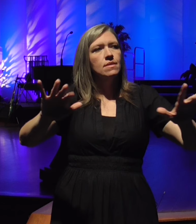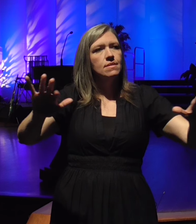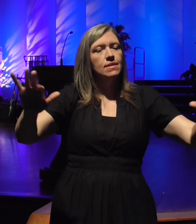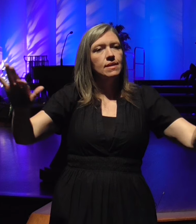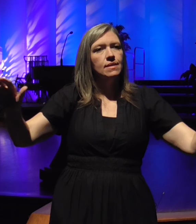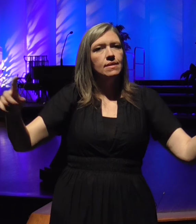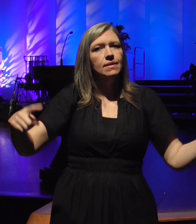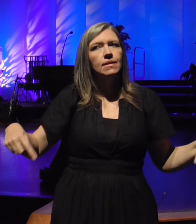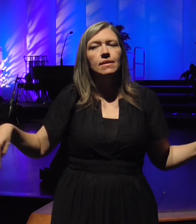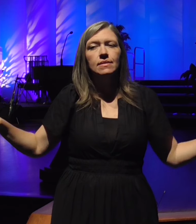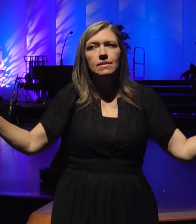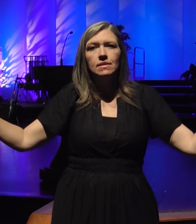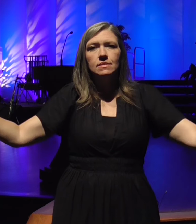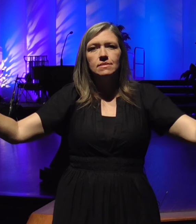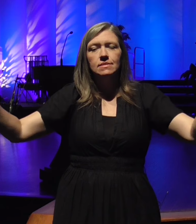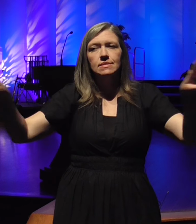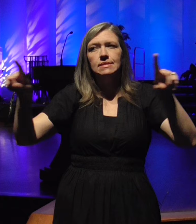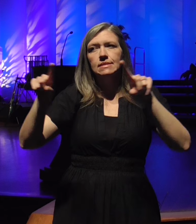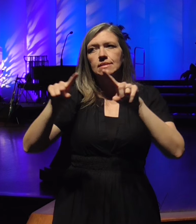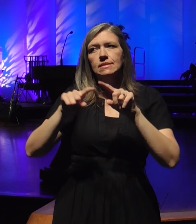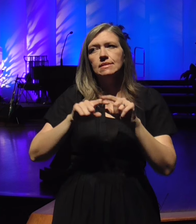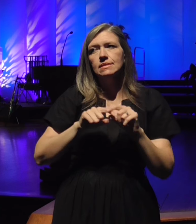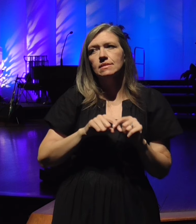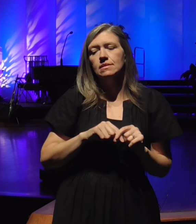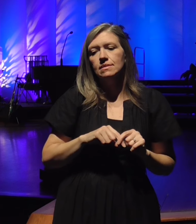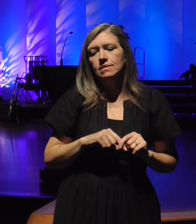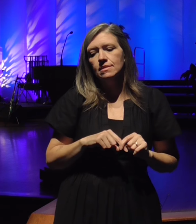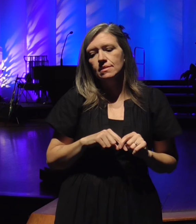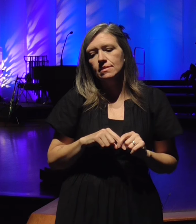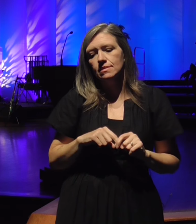peace wash